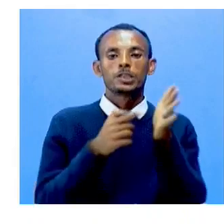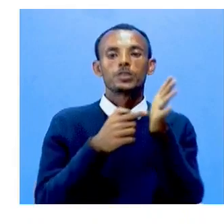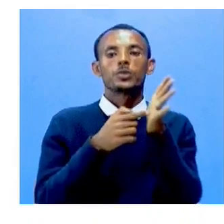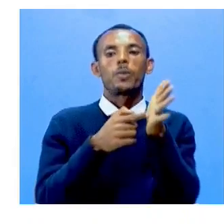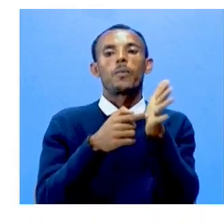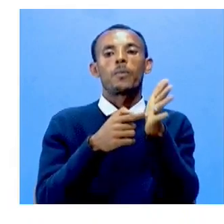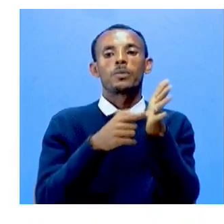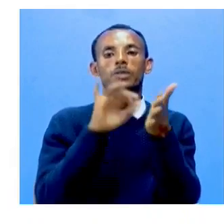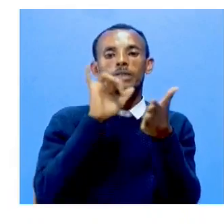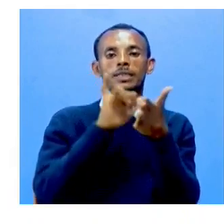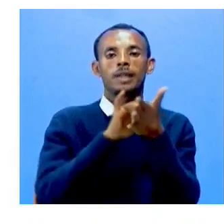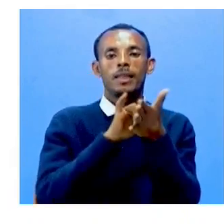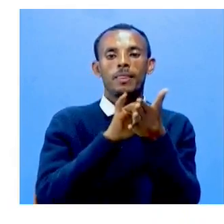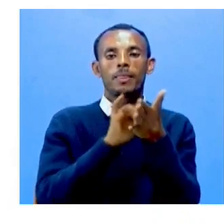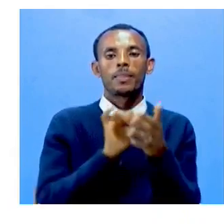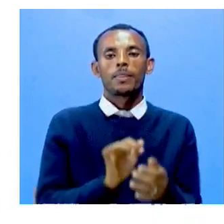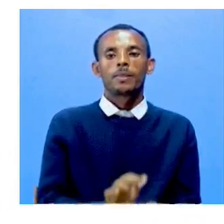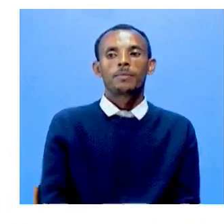Show that